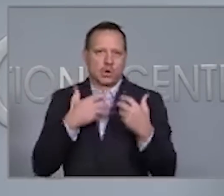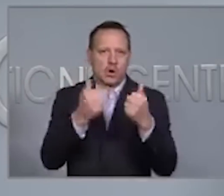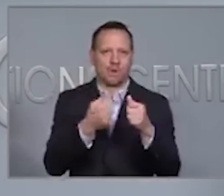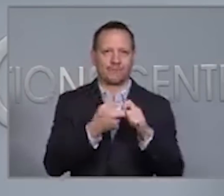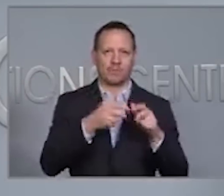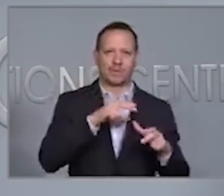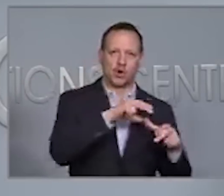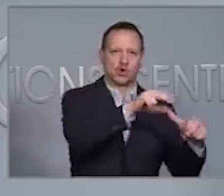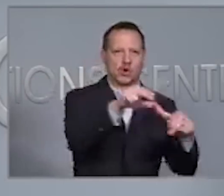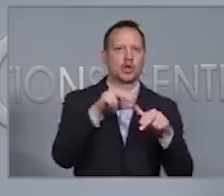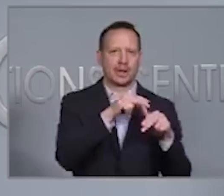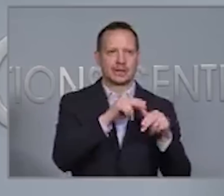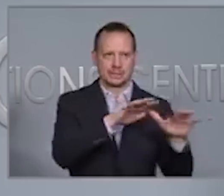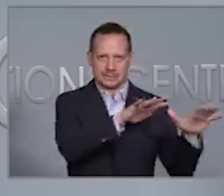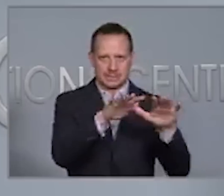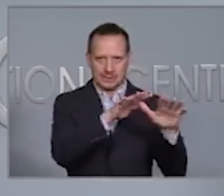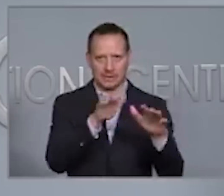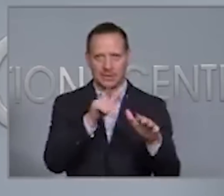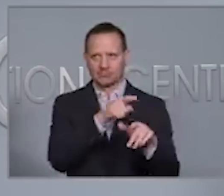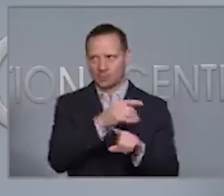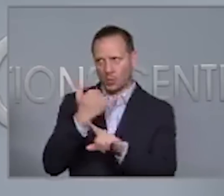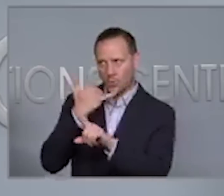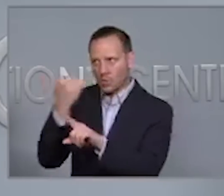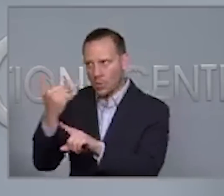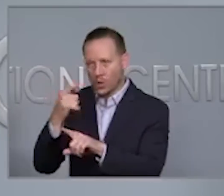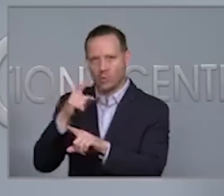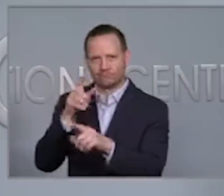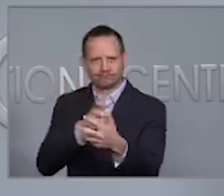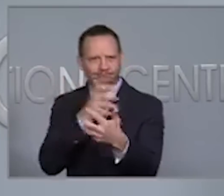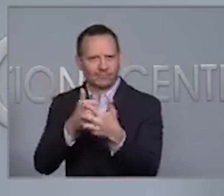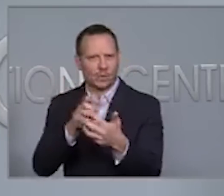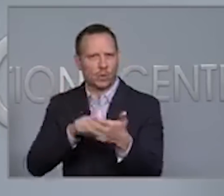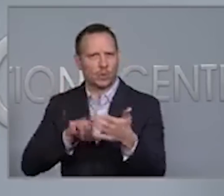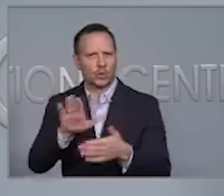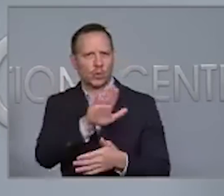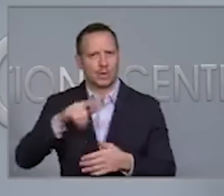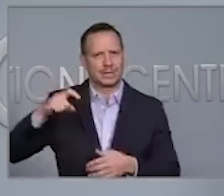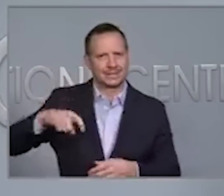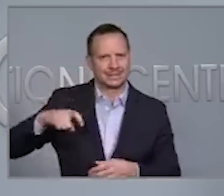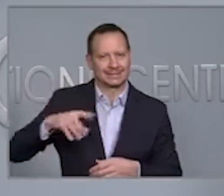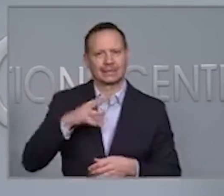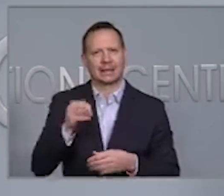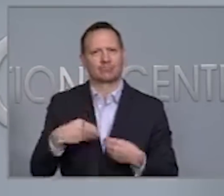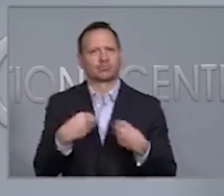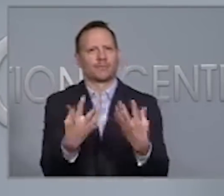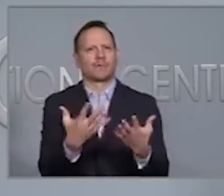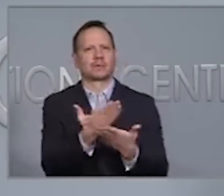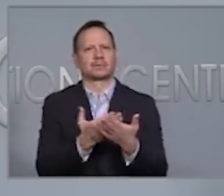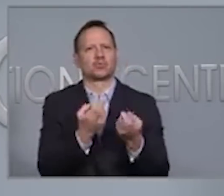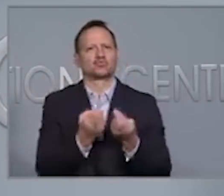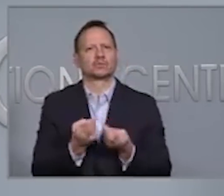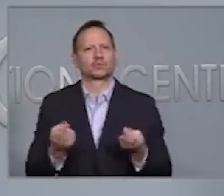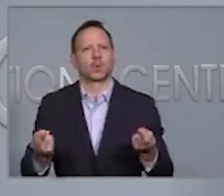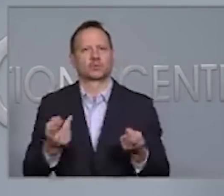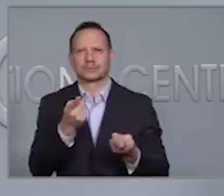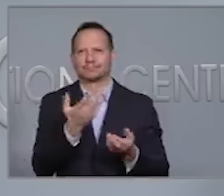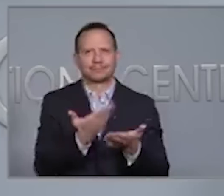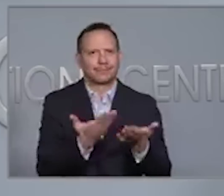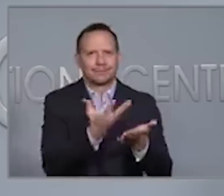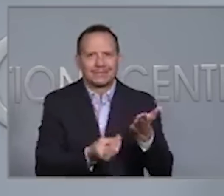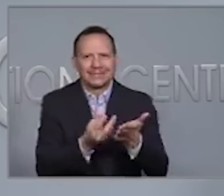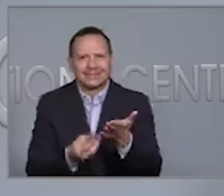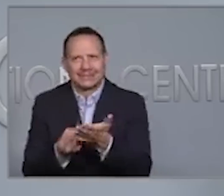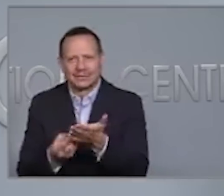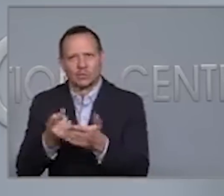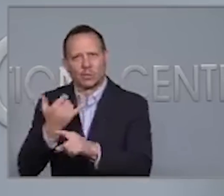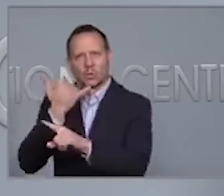a recovery plan to fit individual survivor needs, and to find resources to bridge any gap that a survivor may be experiencing. Finally,